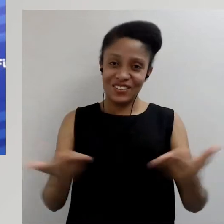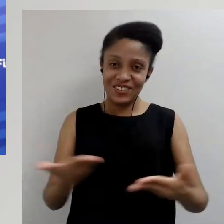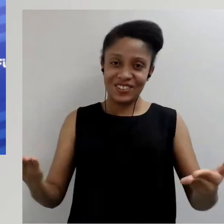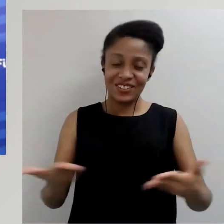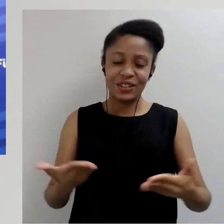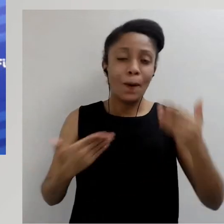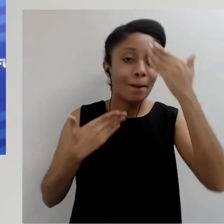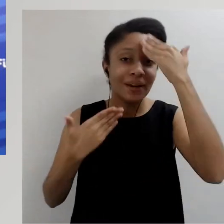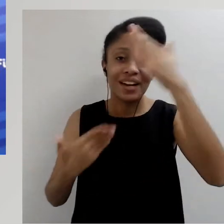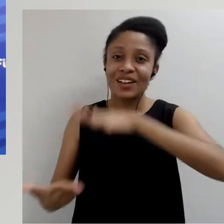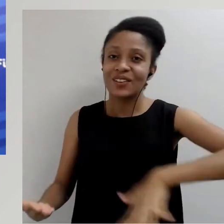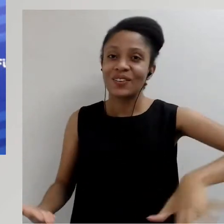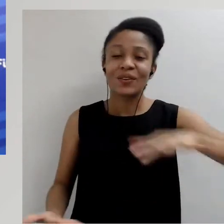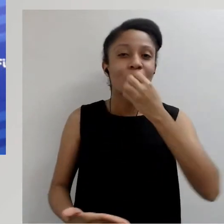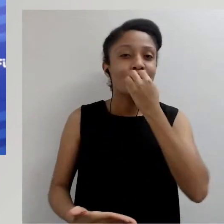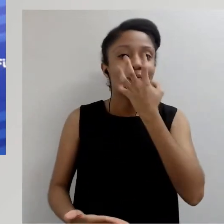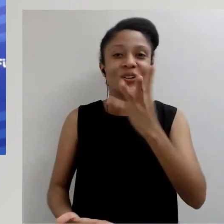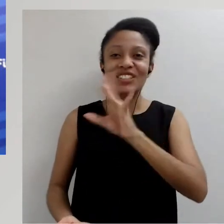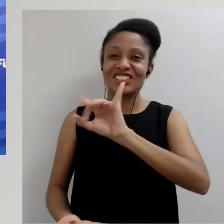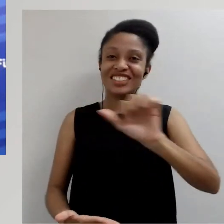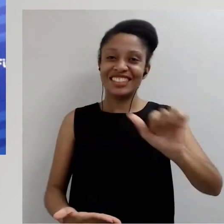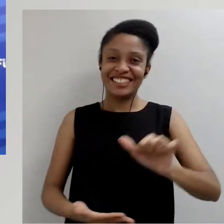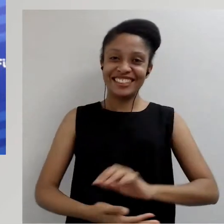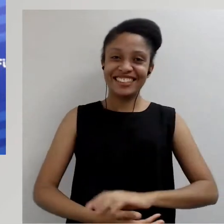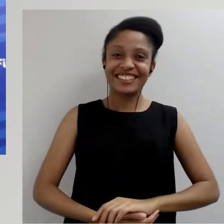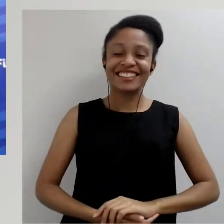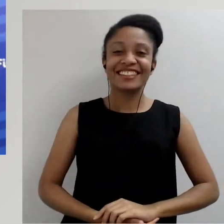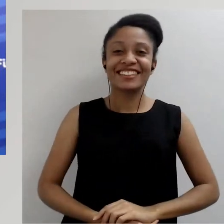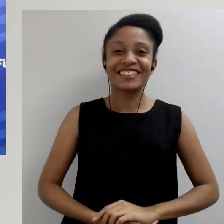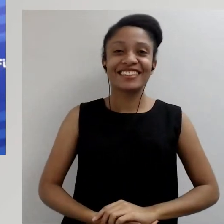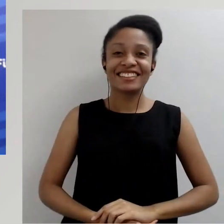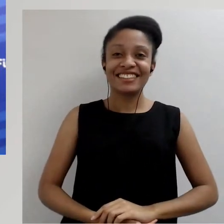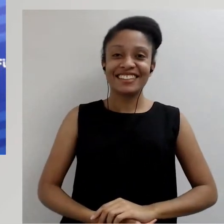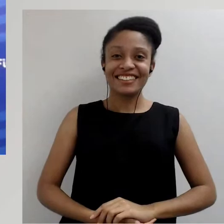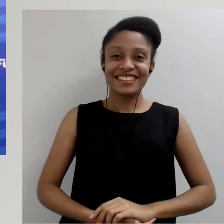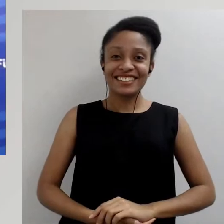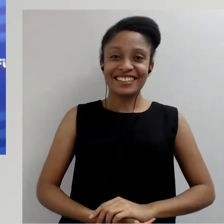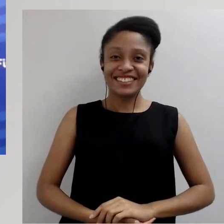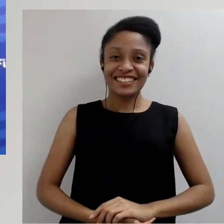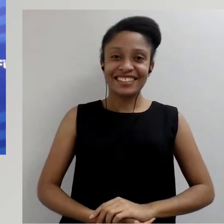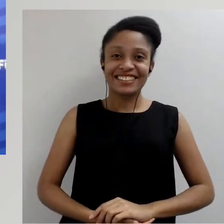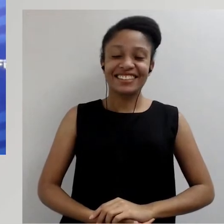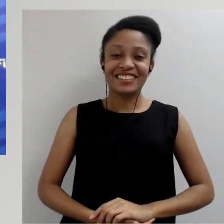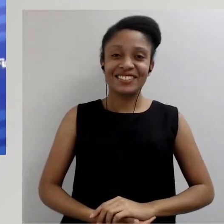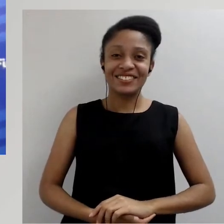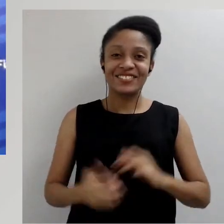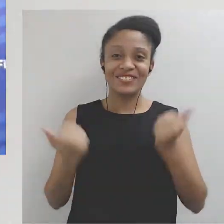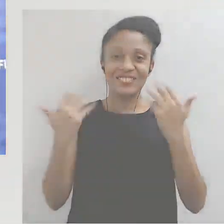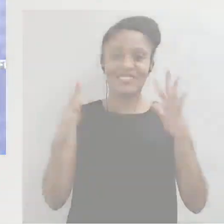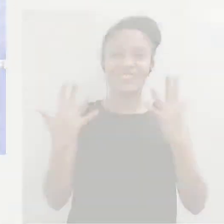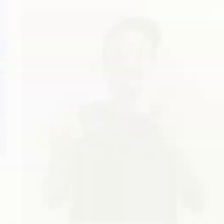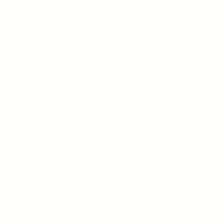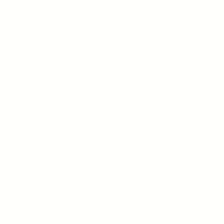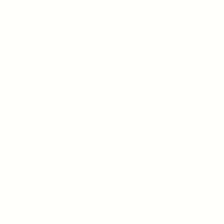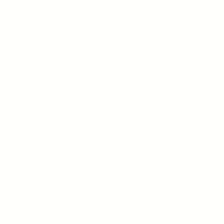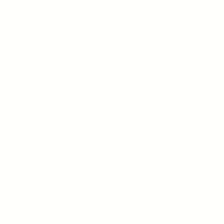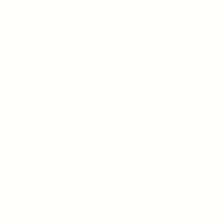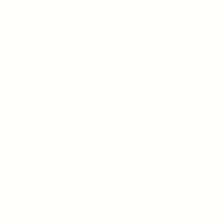up our event. Thank you, everyone. Have a good day. Thank you, Carlos.